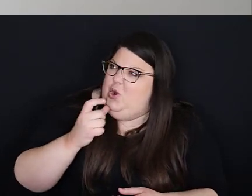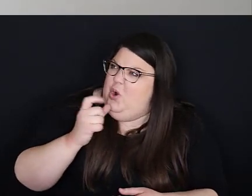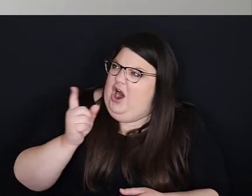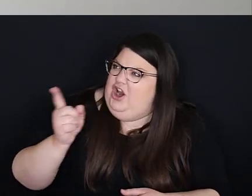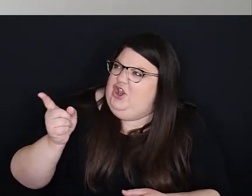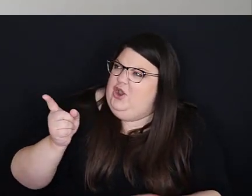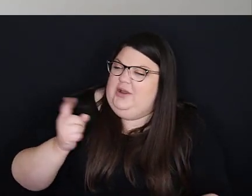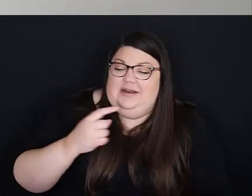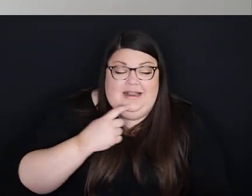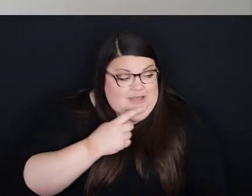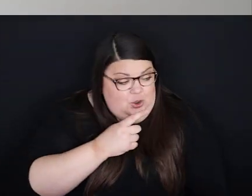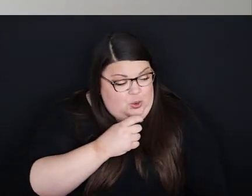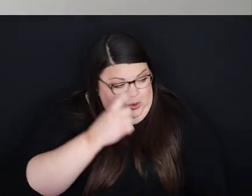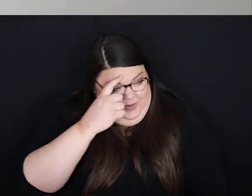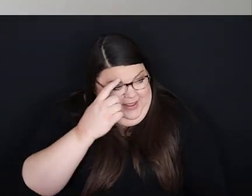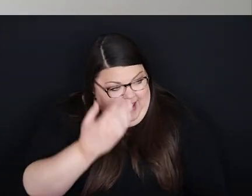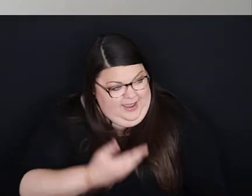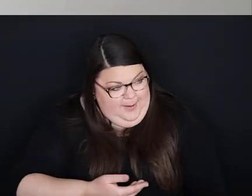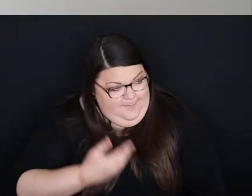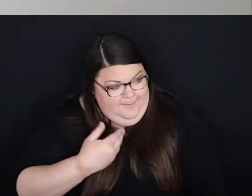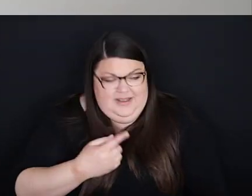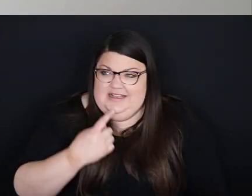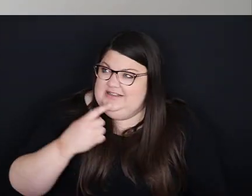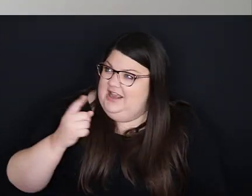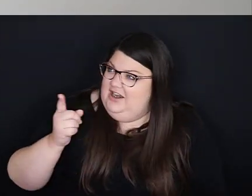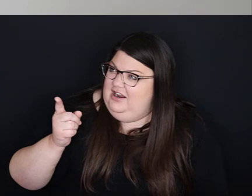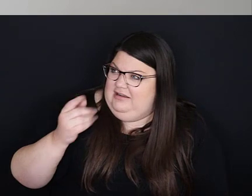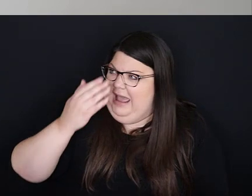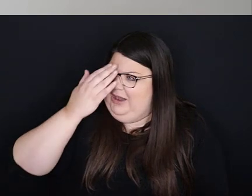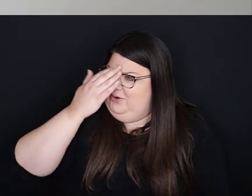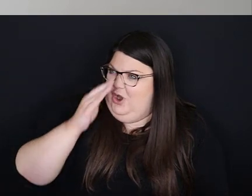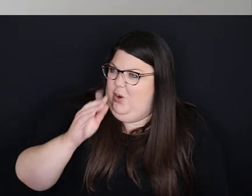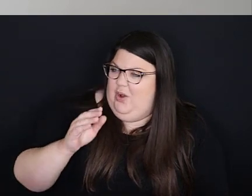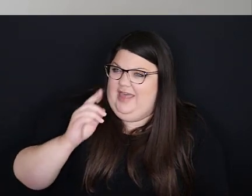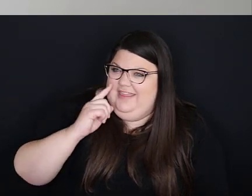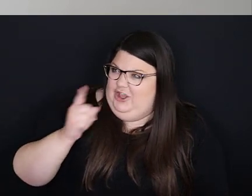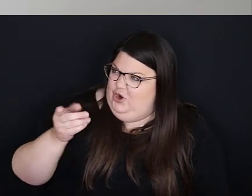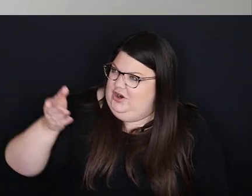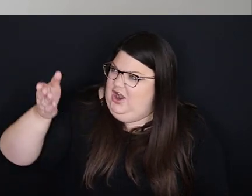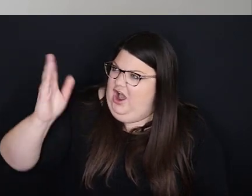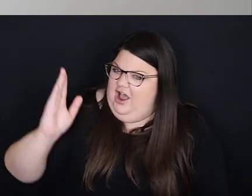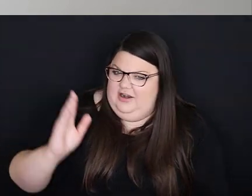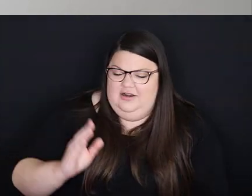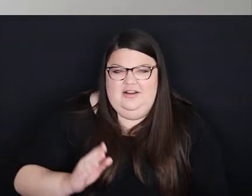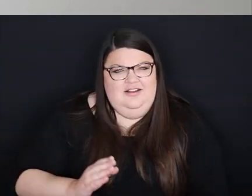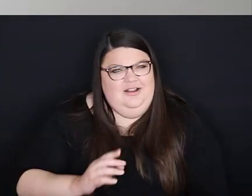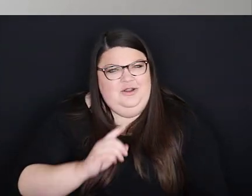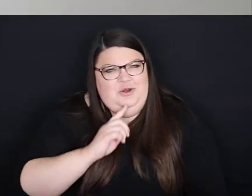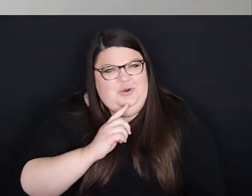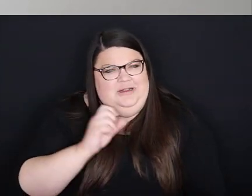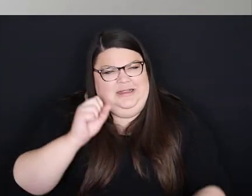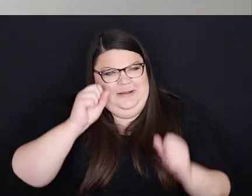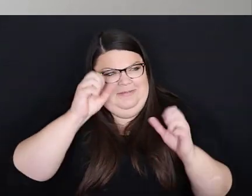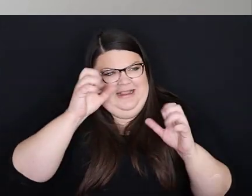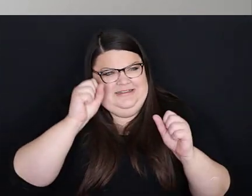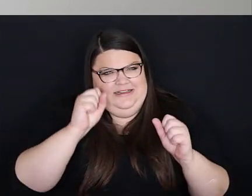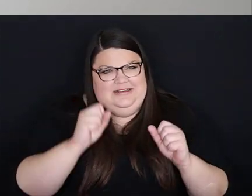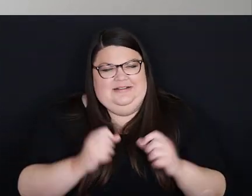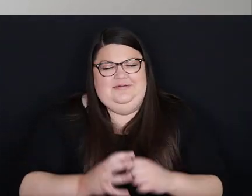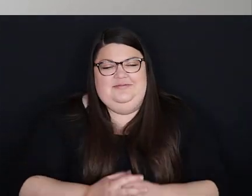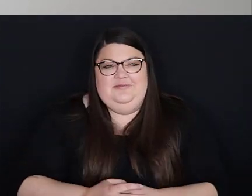know, who are you?" And I said, "Who do you think I am?" He says, "I don't know. I think you're God." It was really